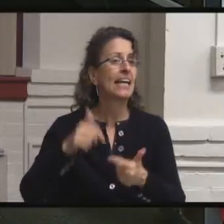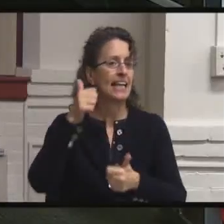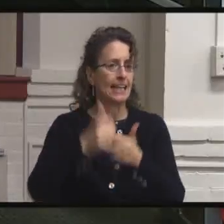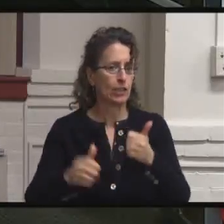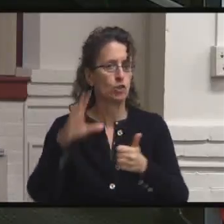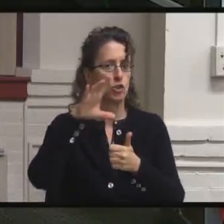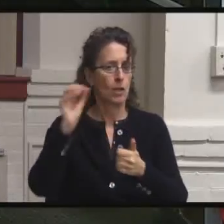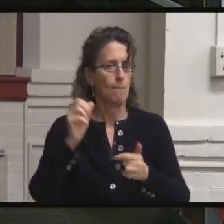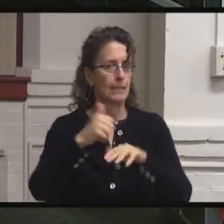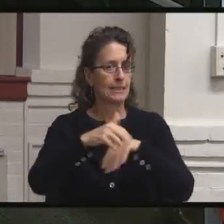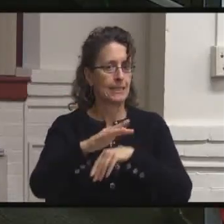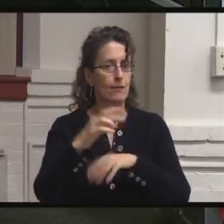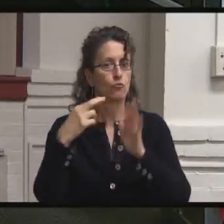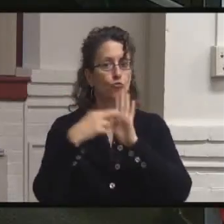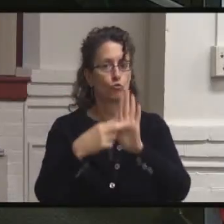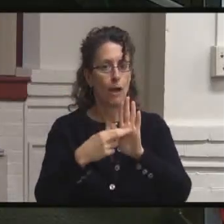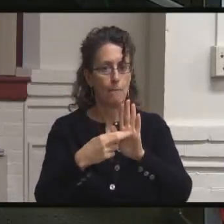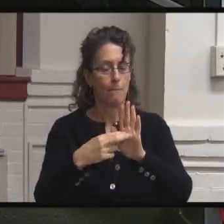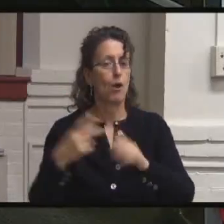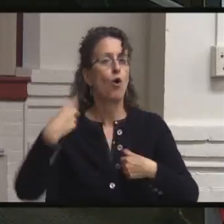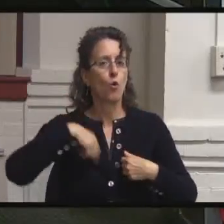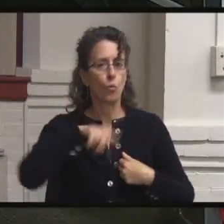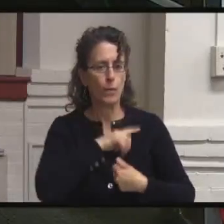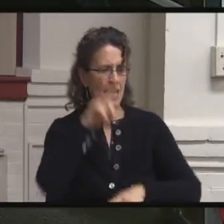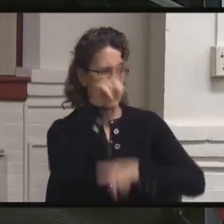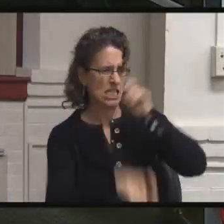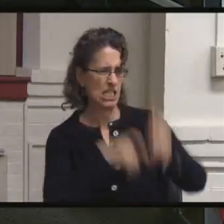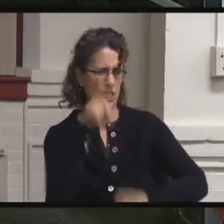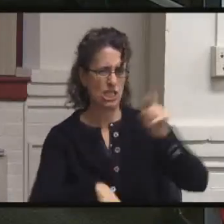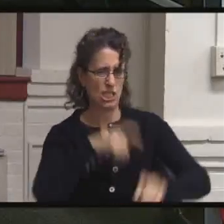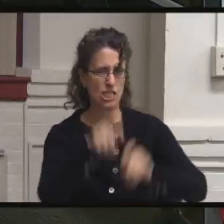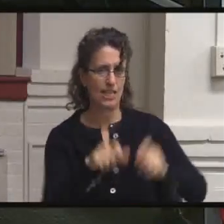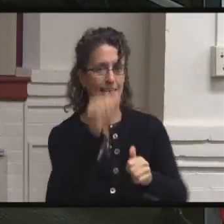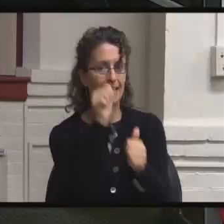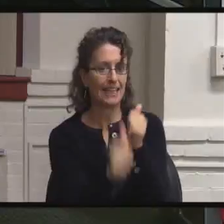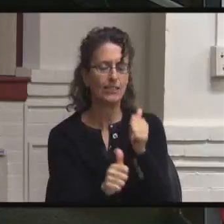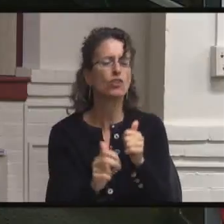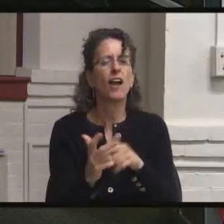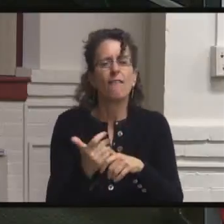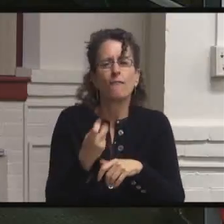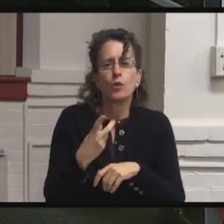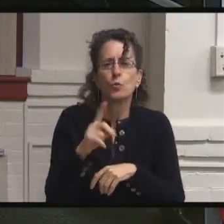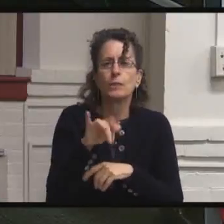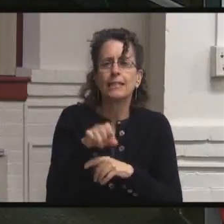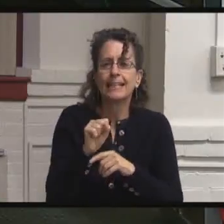days. And the consensus view of the ad hoc committee was to